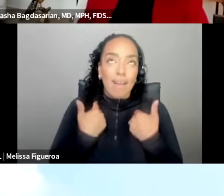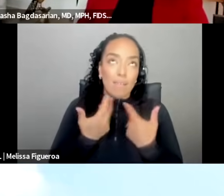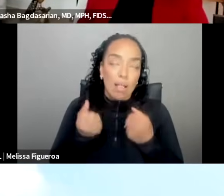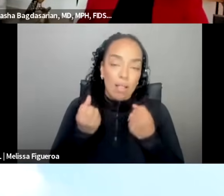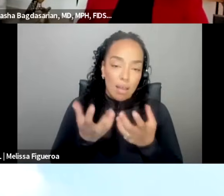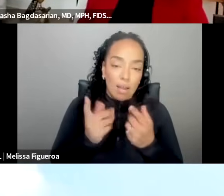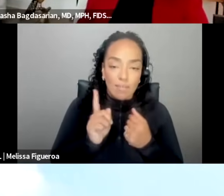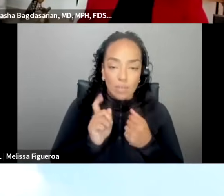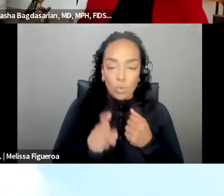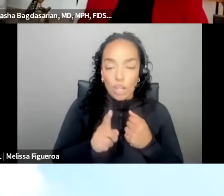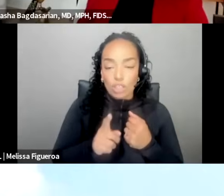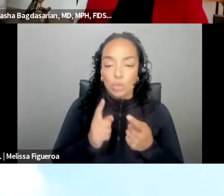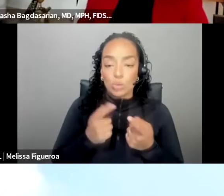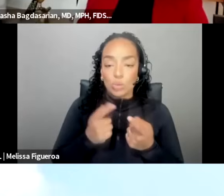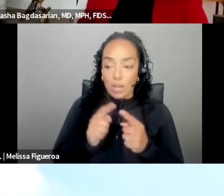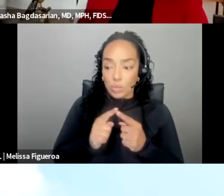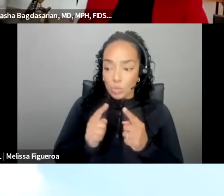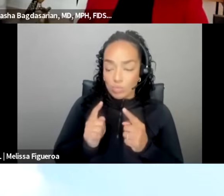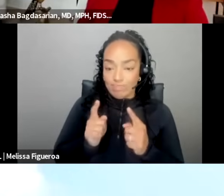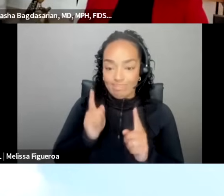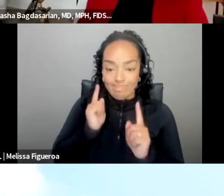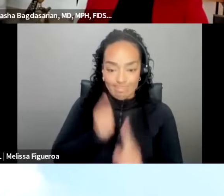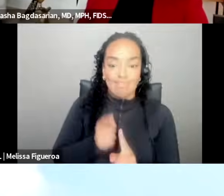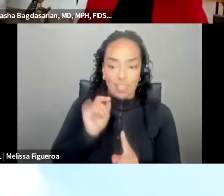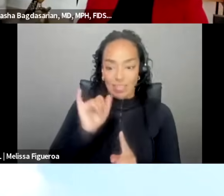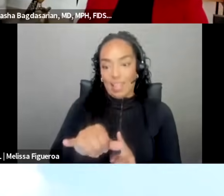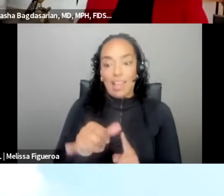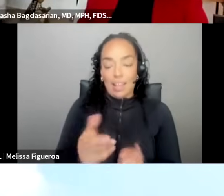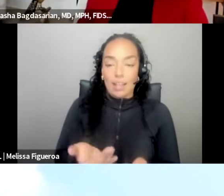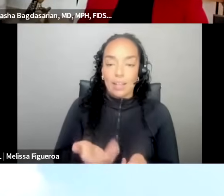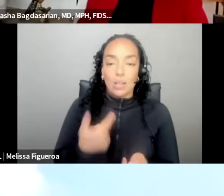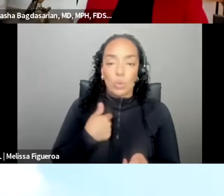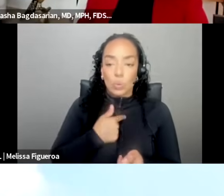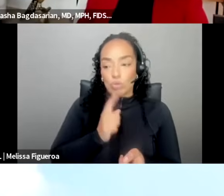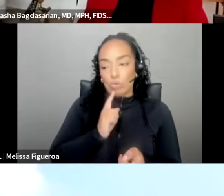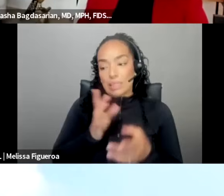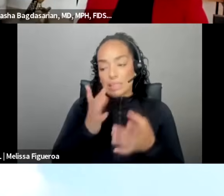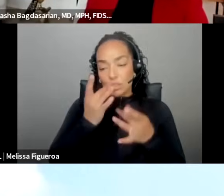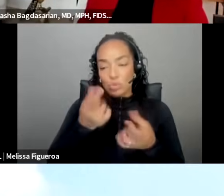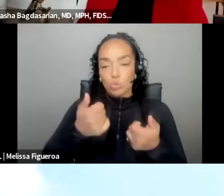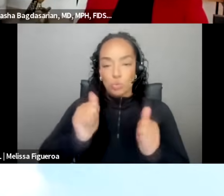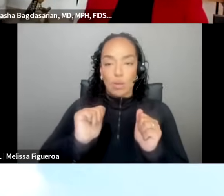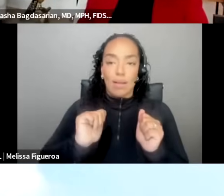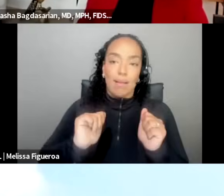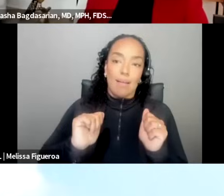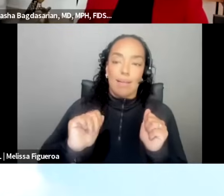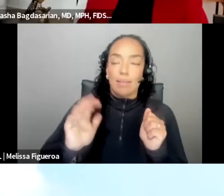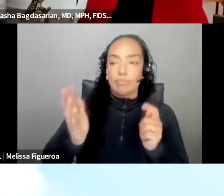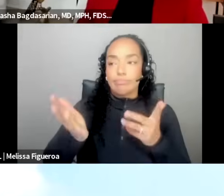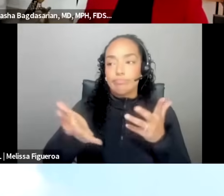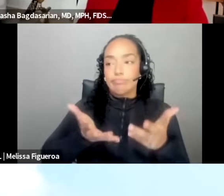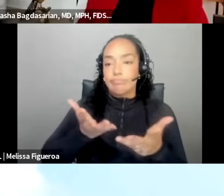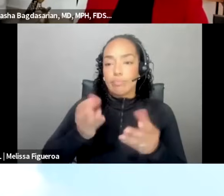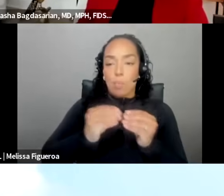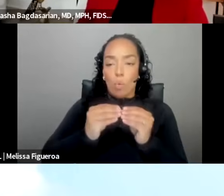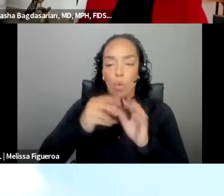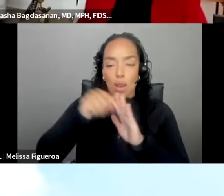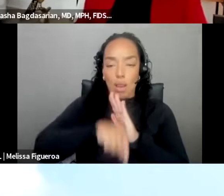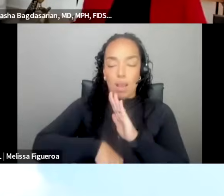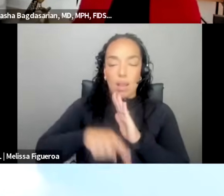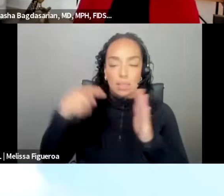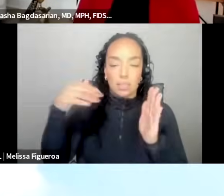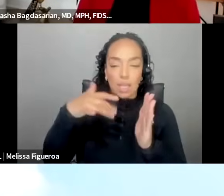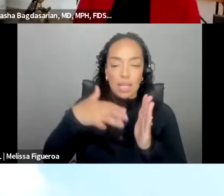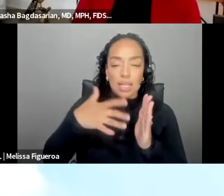think to get at that, we, are very interested in trying to do these more in-depth studies to